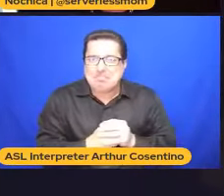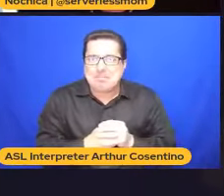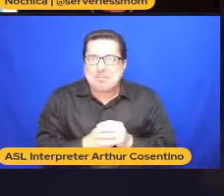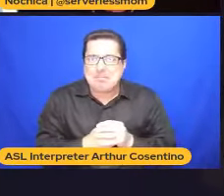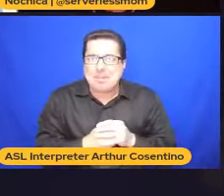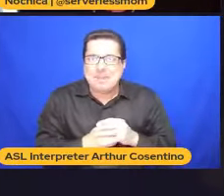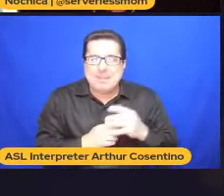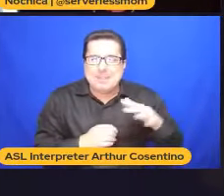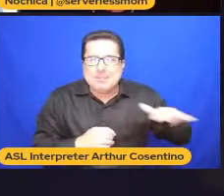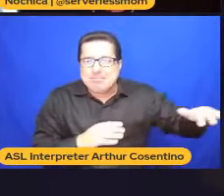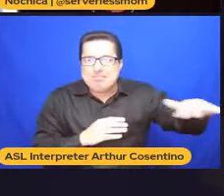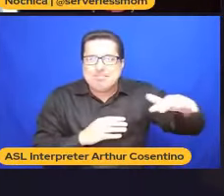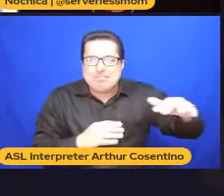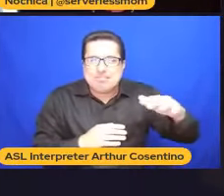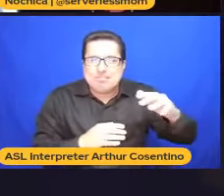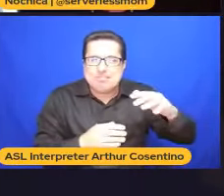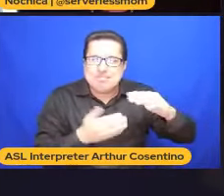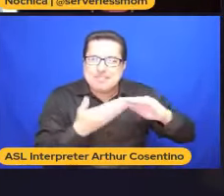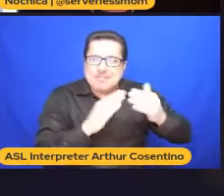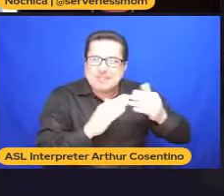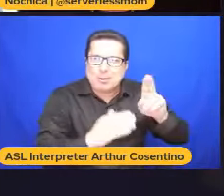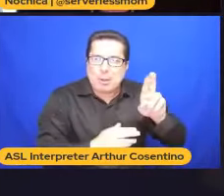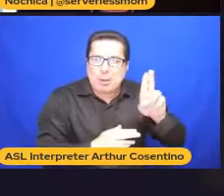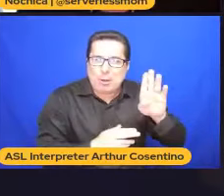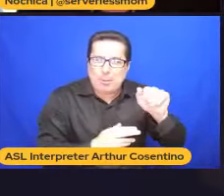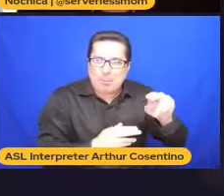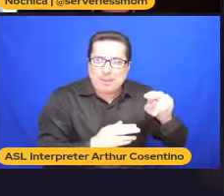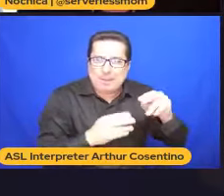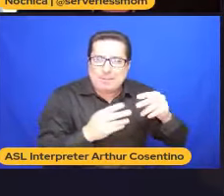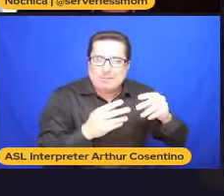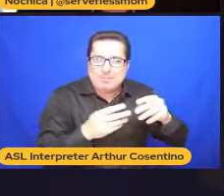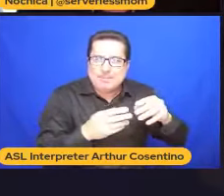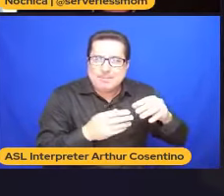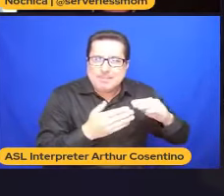urban park inside an urban center in Portland. And